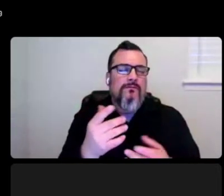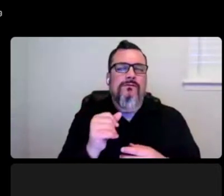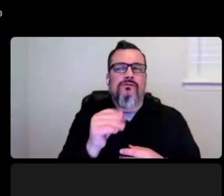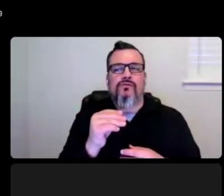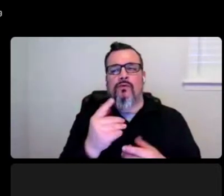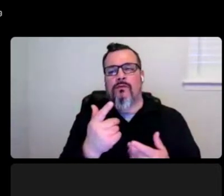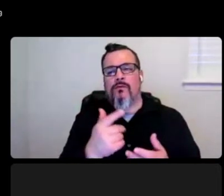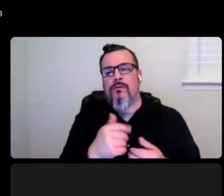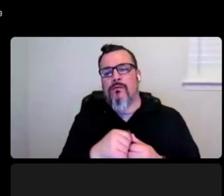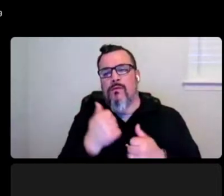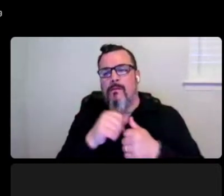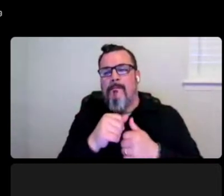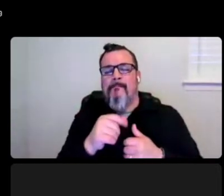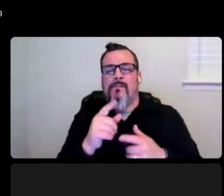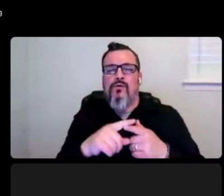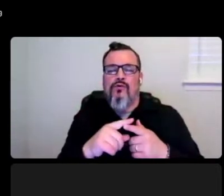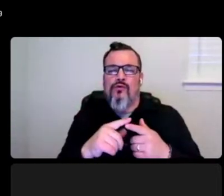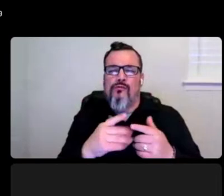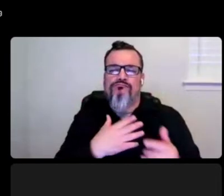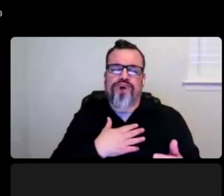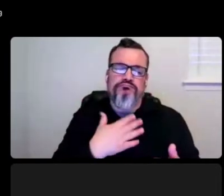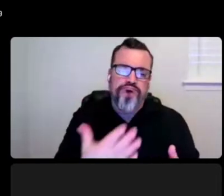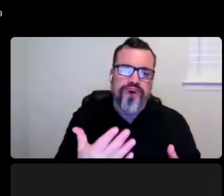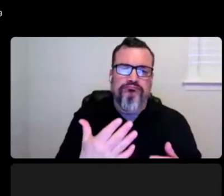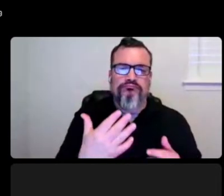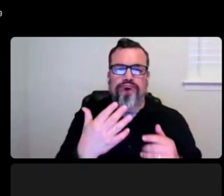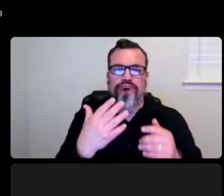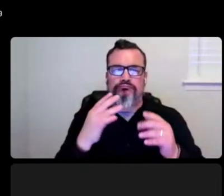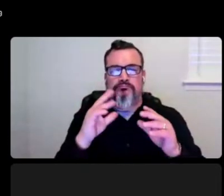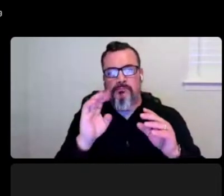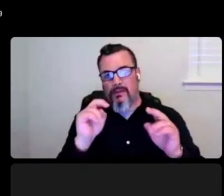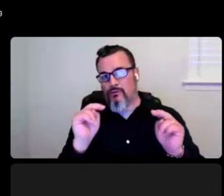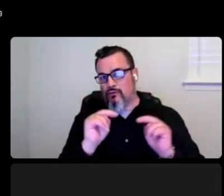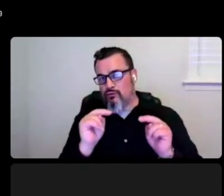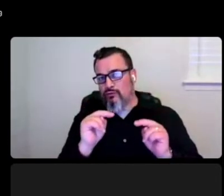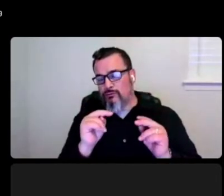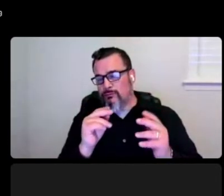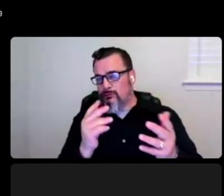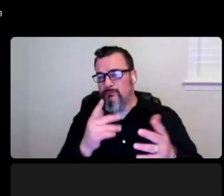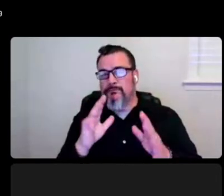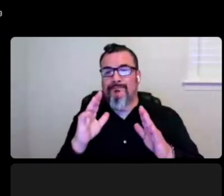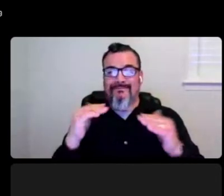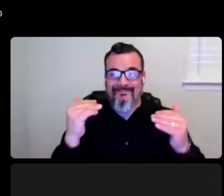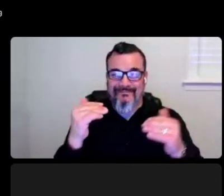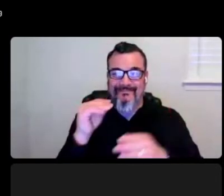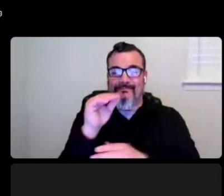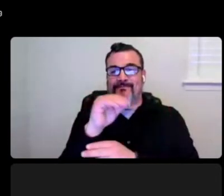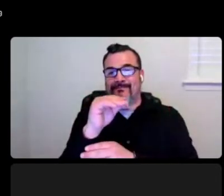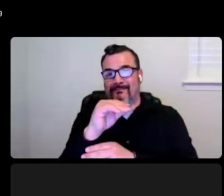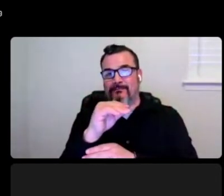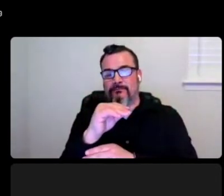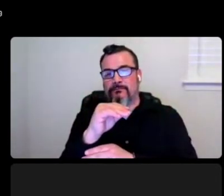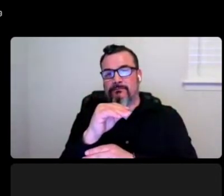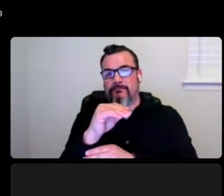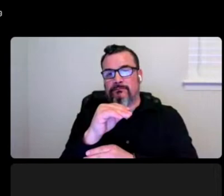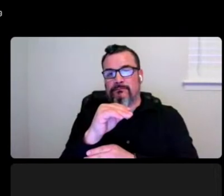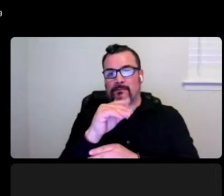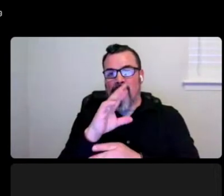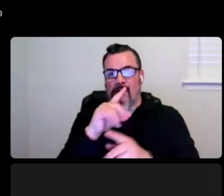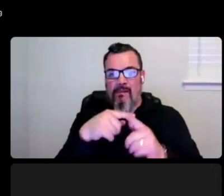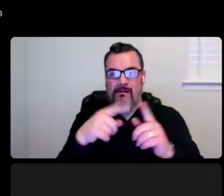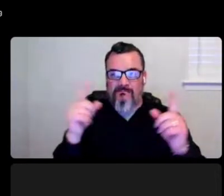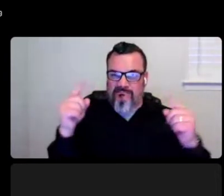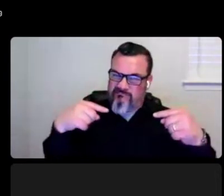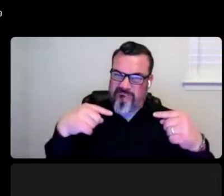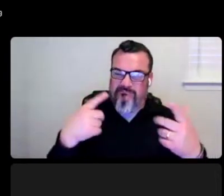board to lean in and be as neutral as you can, right? If you're going to smile and nod when somebody speaks and scowl when the next one comes up,